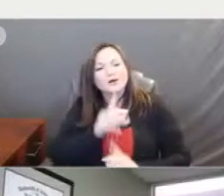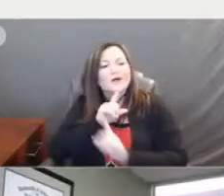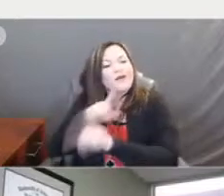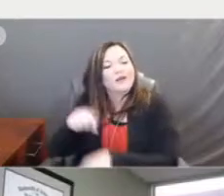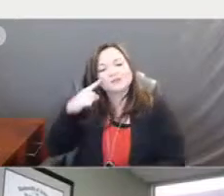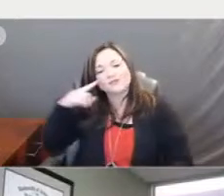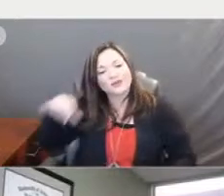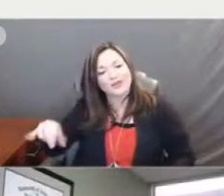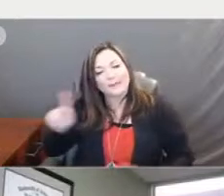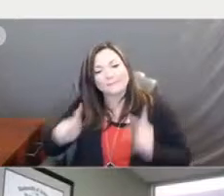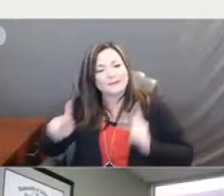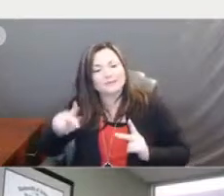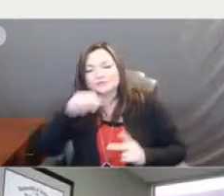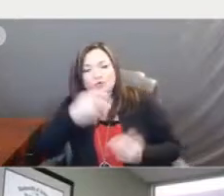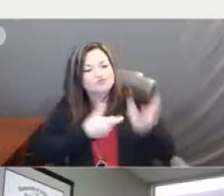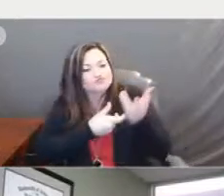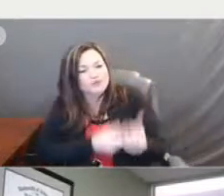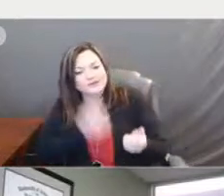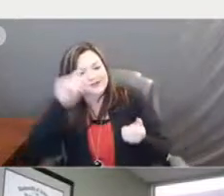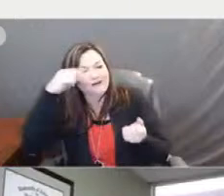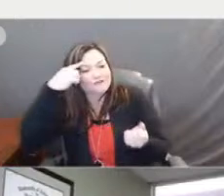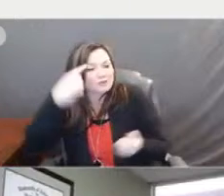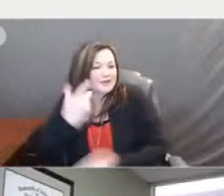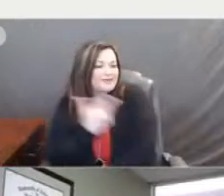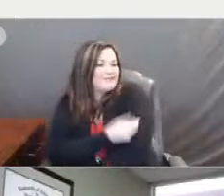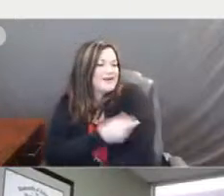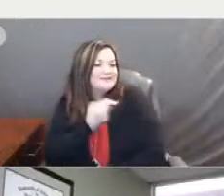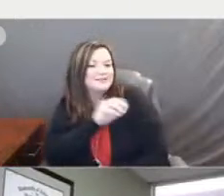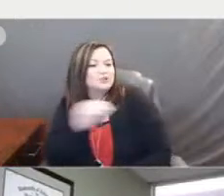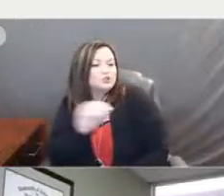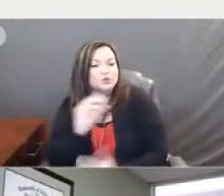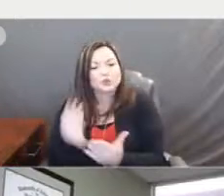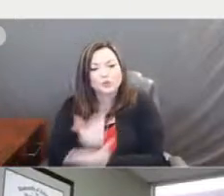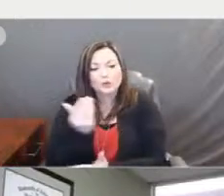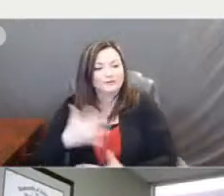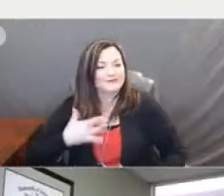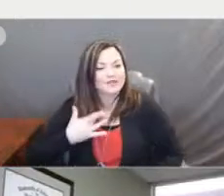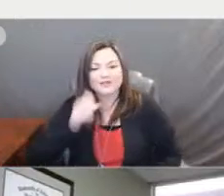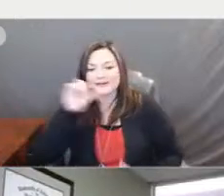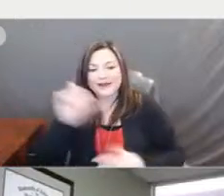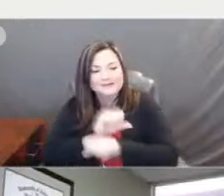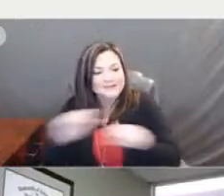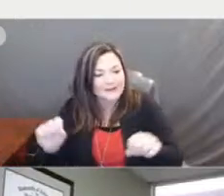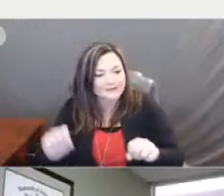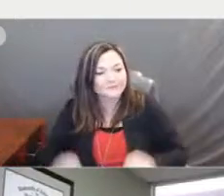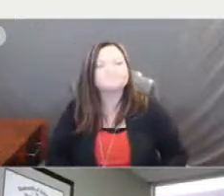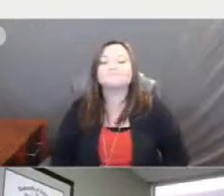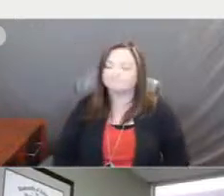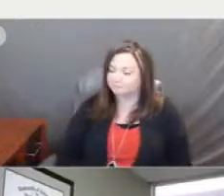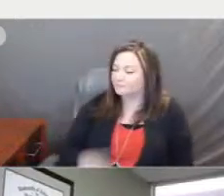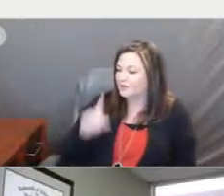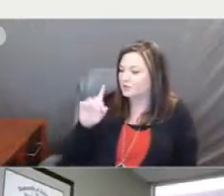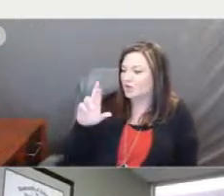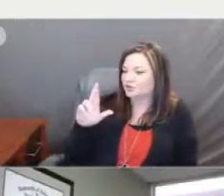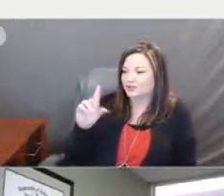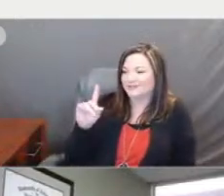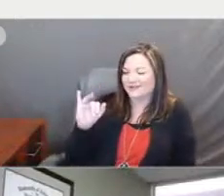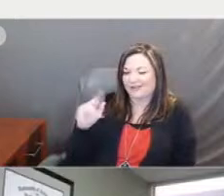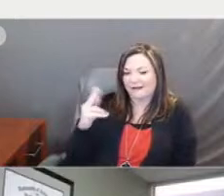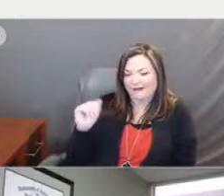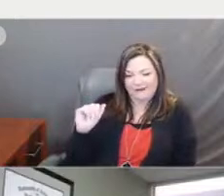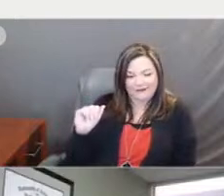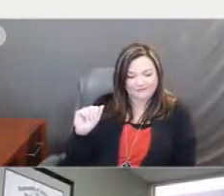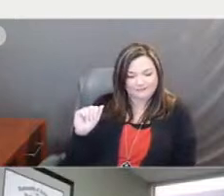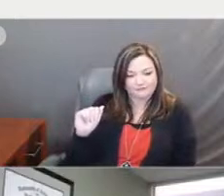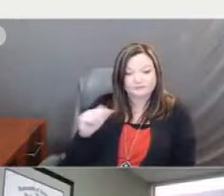just don't trust the government? The vaccine is too new. They don't feel it's safe. So these are the